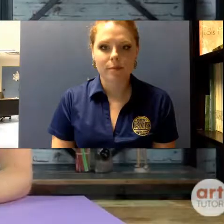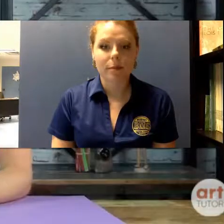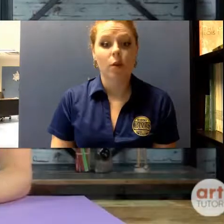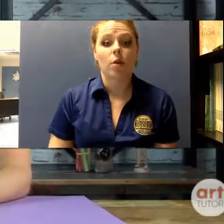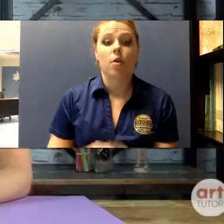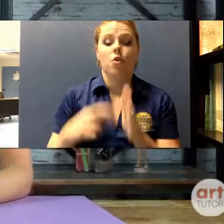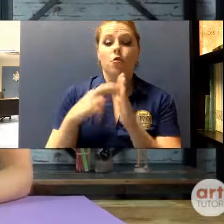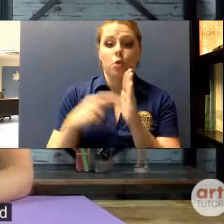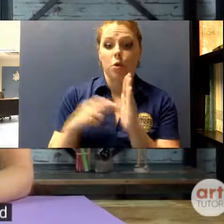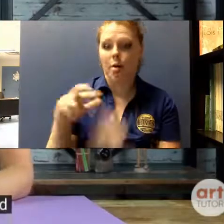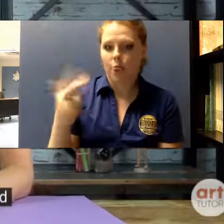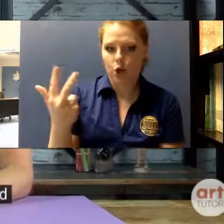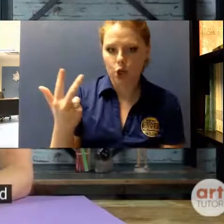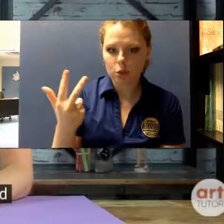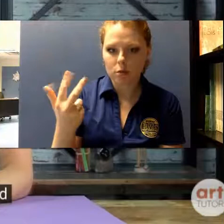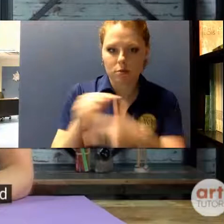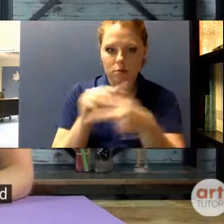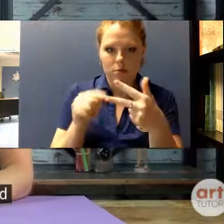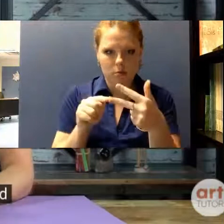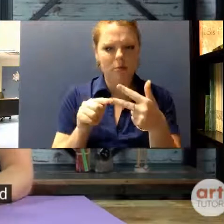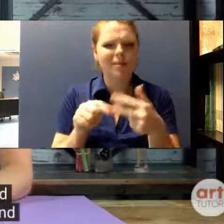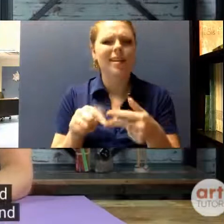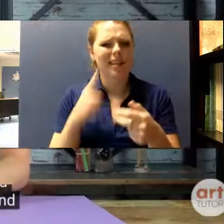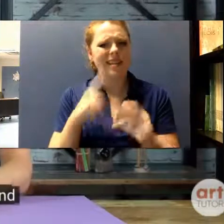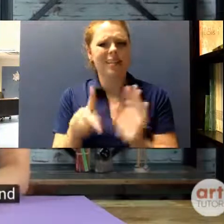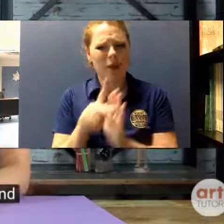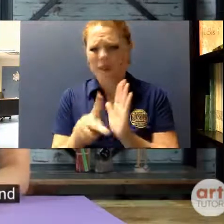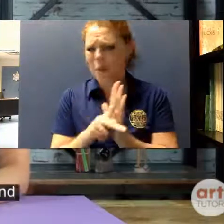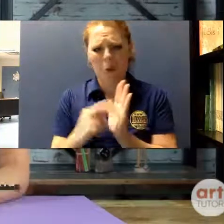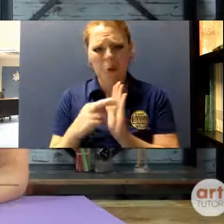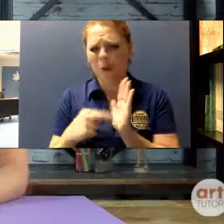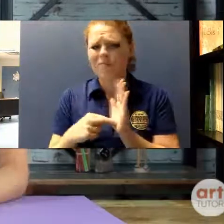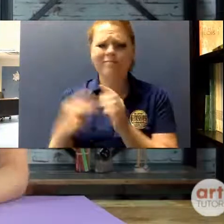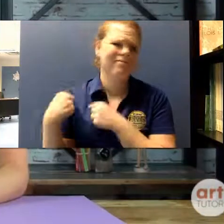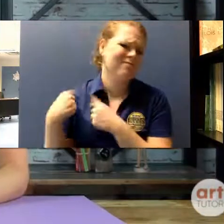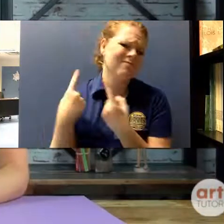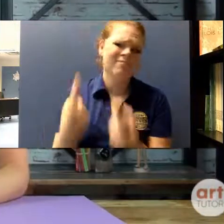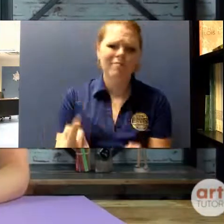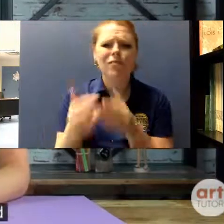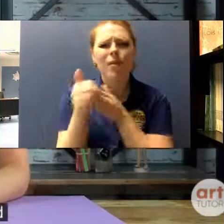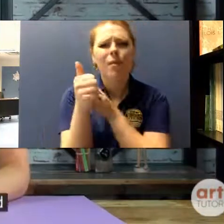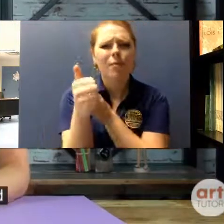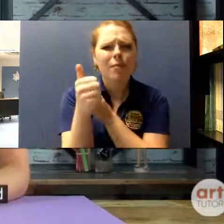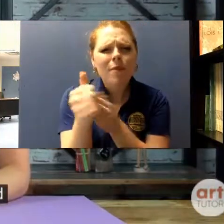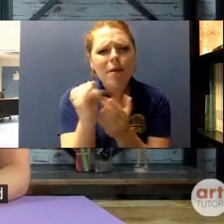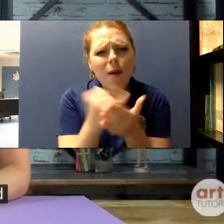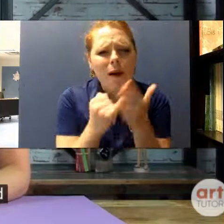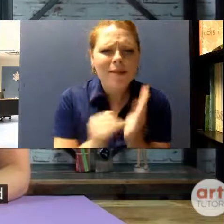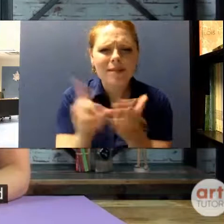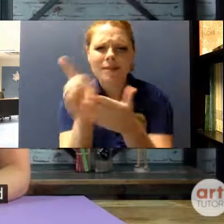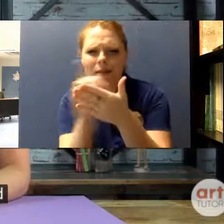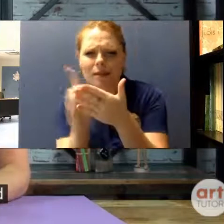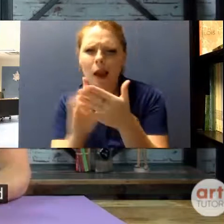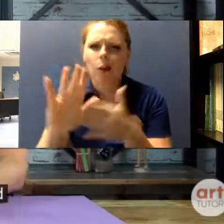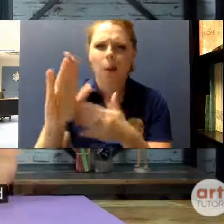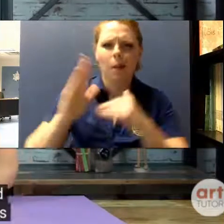The rule of thirds is a tried and tested artistic principle that has been around for centuries, guiding artists how to construct and design their